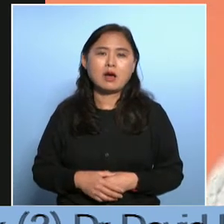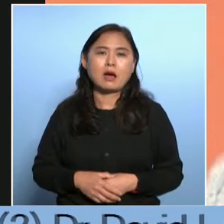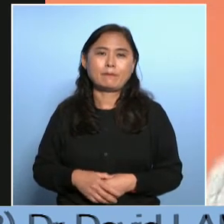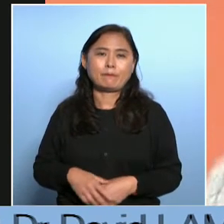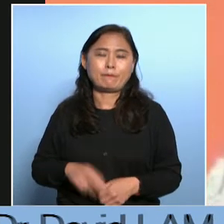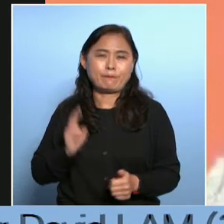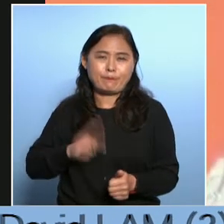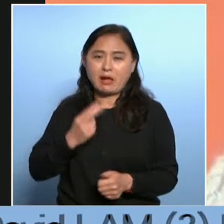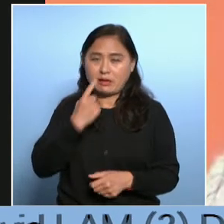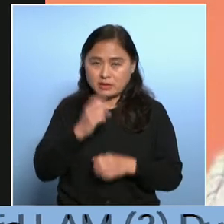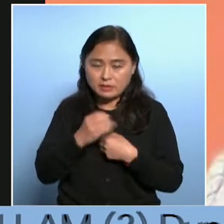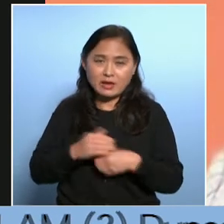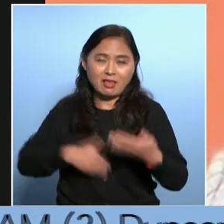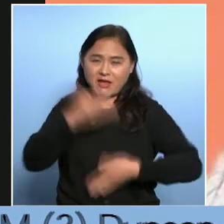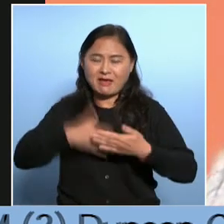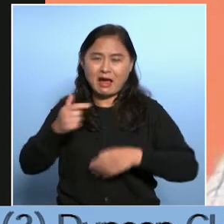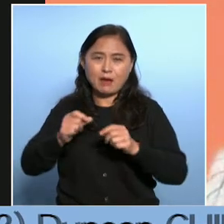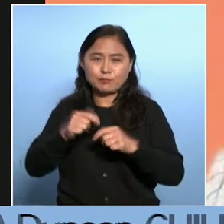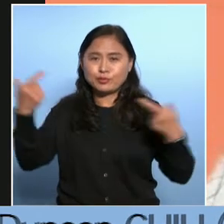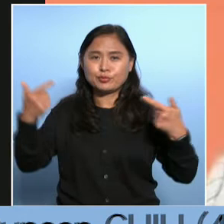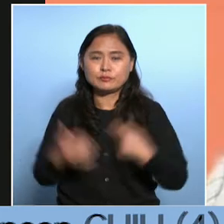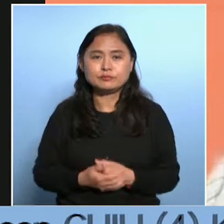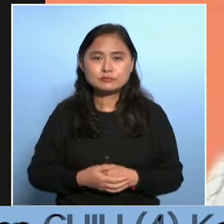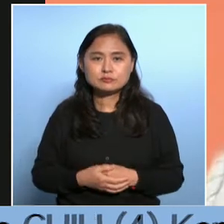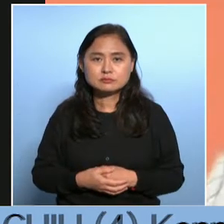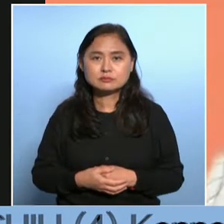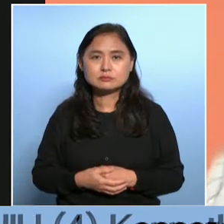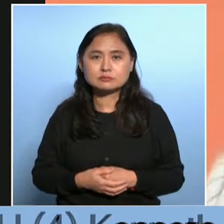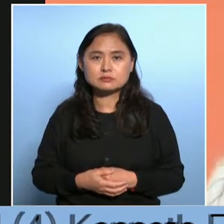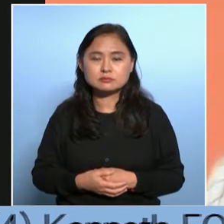testing facilities are overcrowded with people.